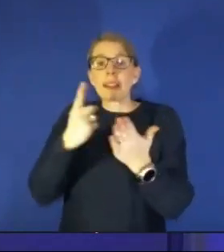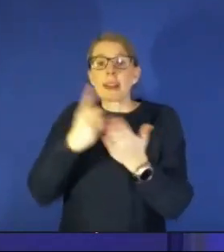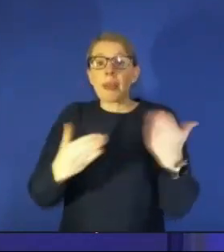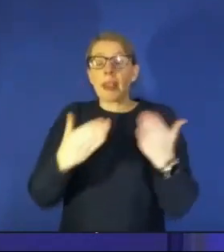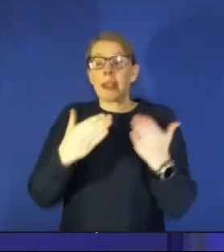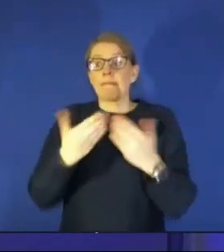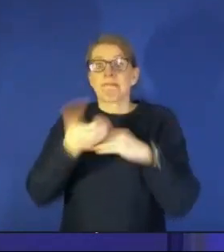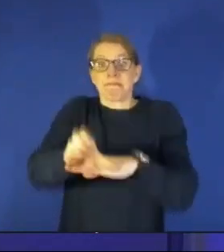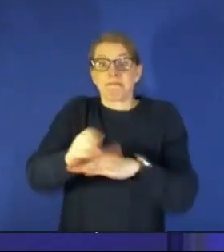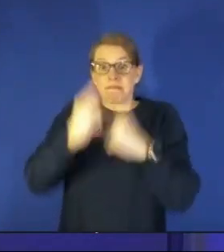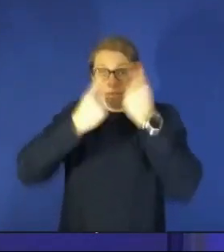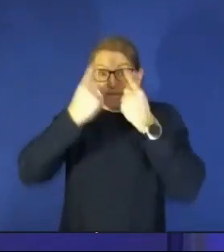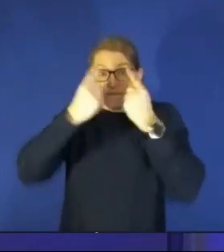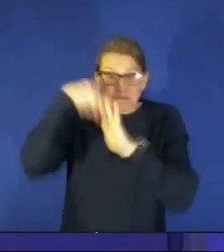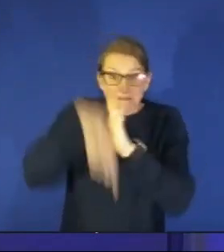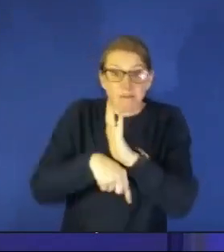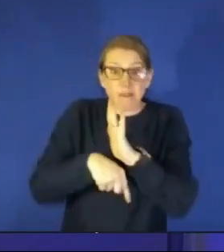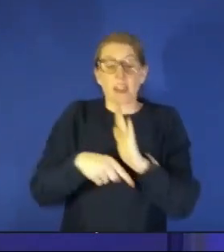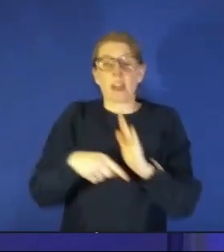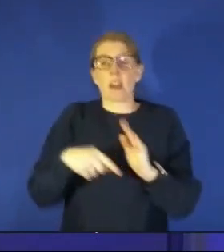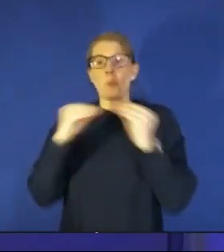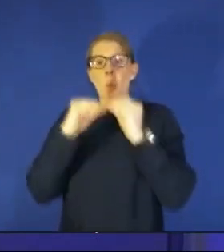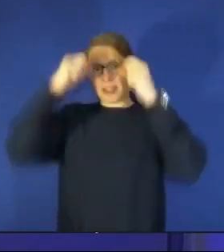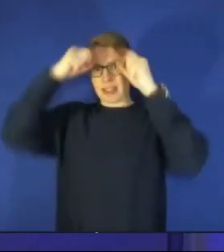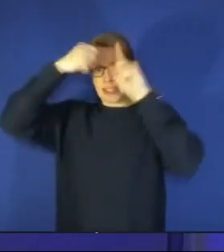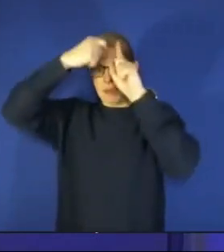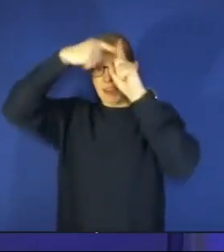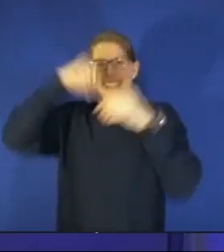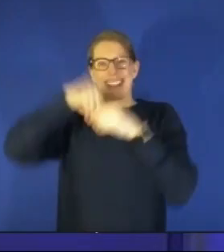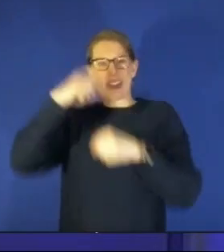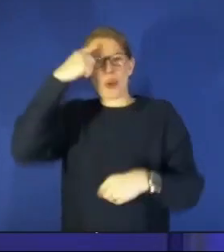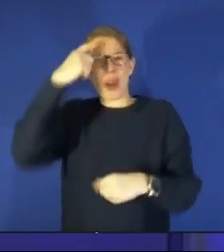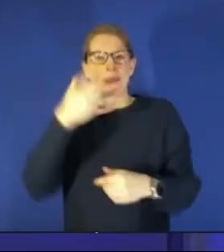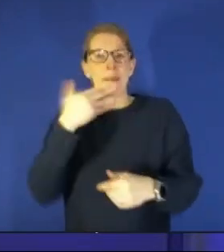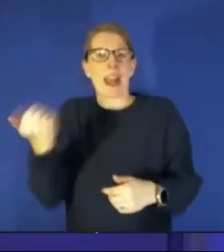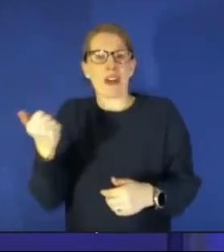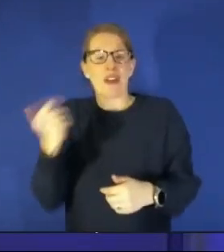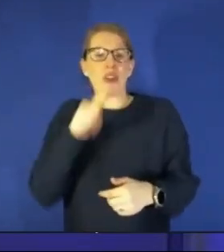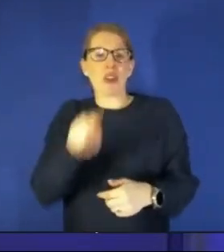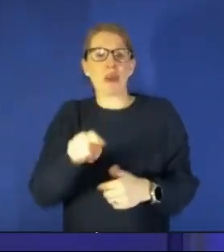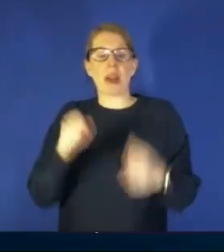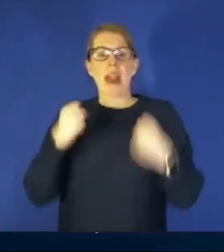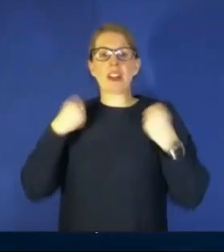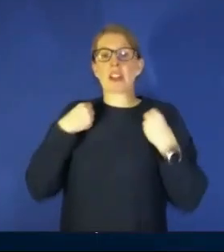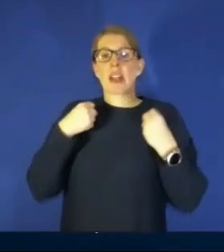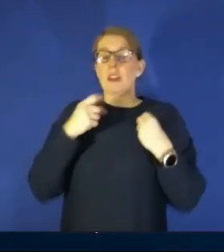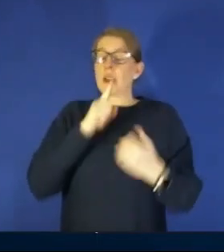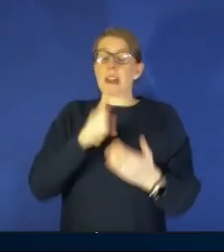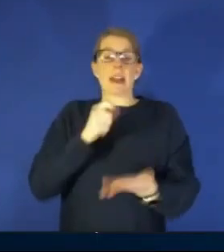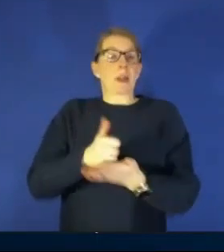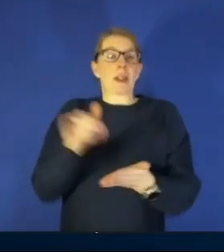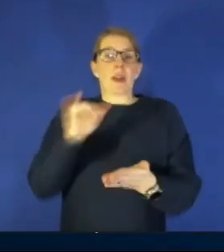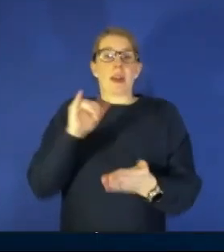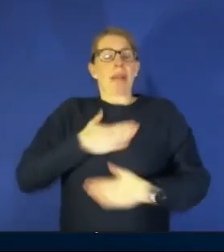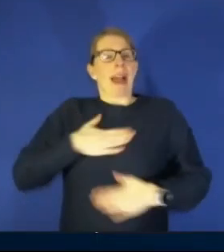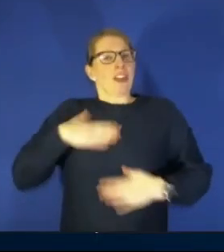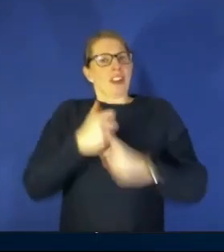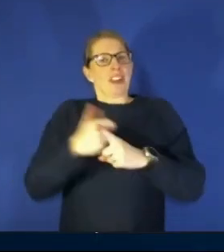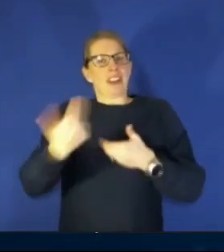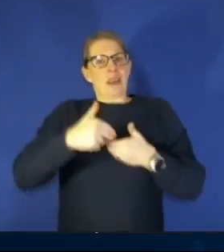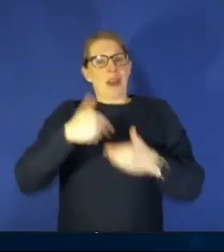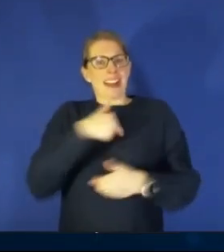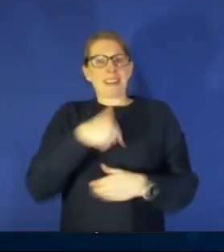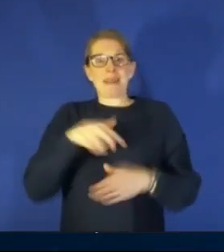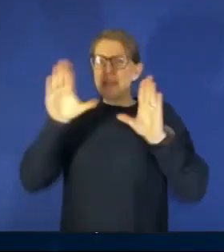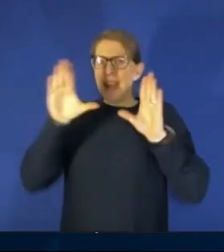the more stimulus you have in your brain, the better off you are. And exercise and all that really helps. So. What a pleasure having you here. Well, it's been great. Thanks Nice for to have a